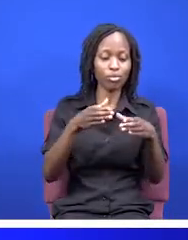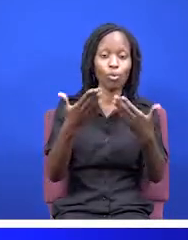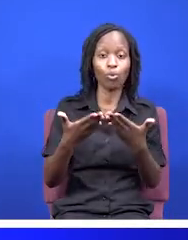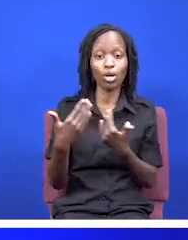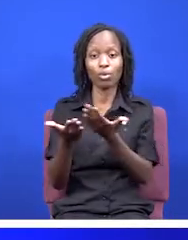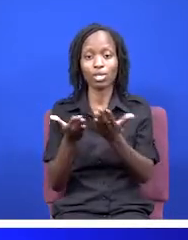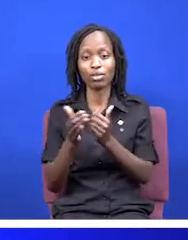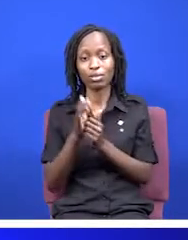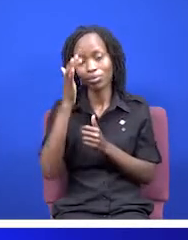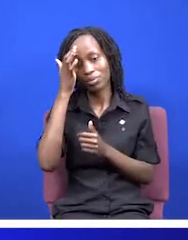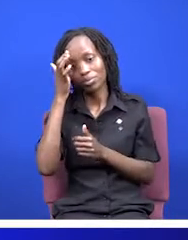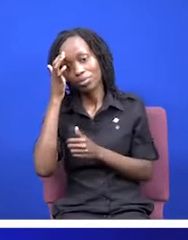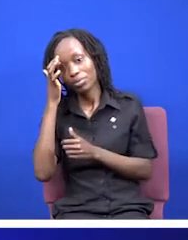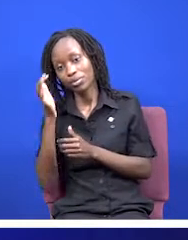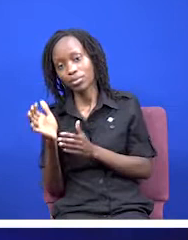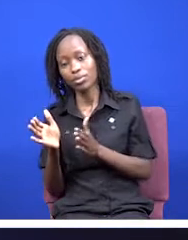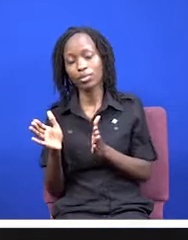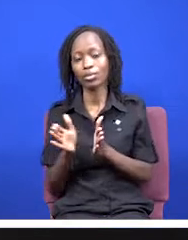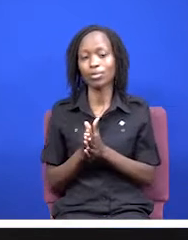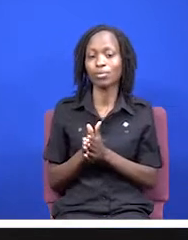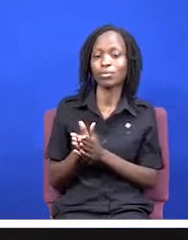You're welcome in the service.